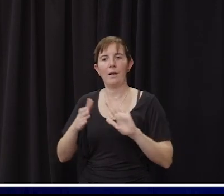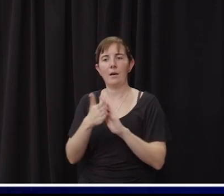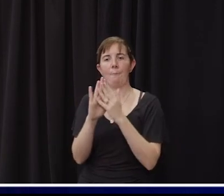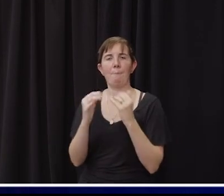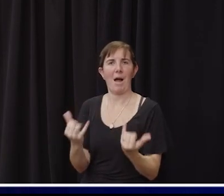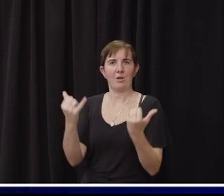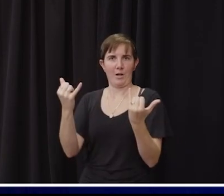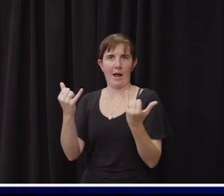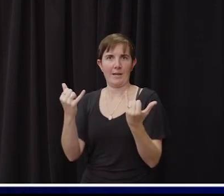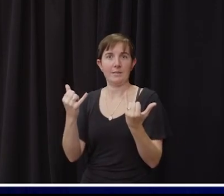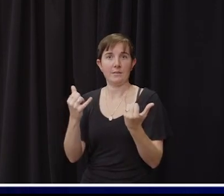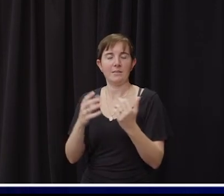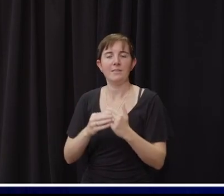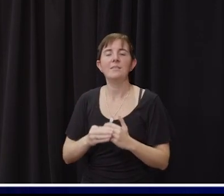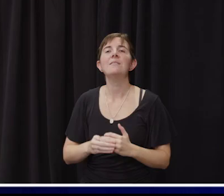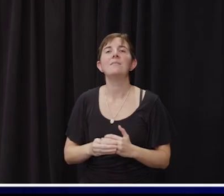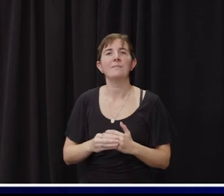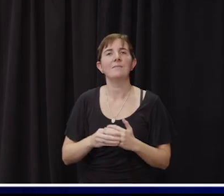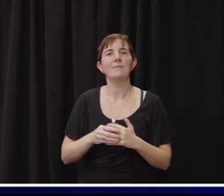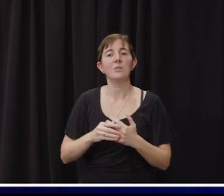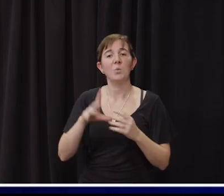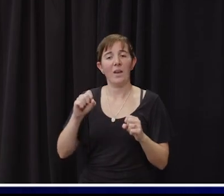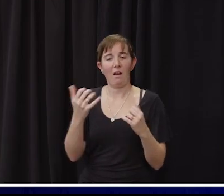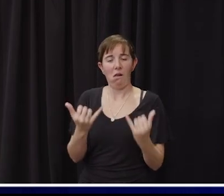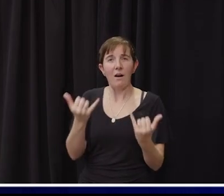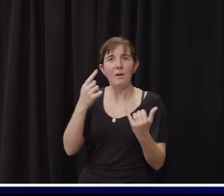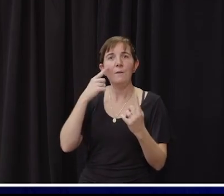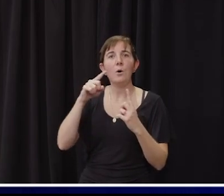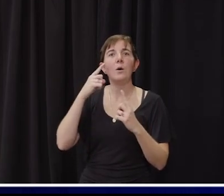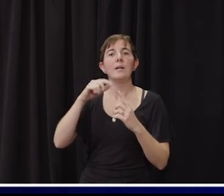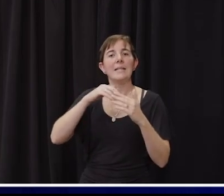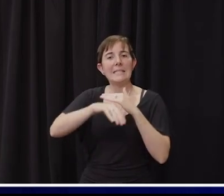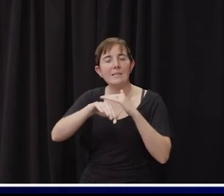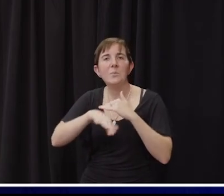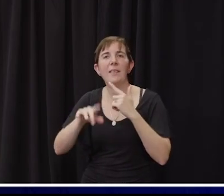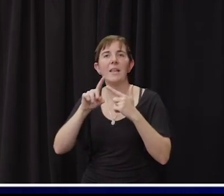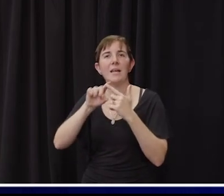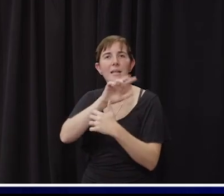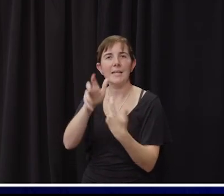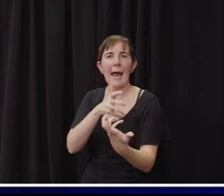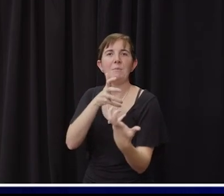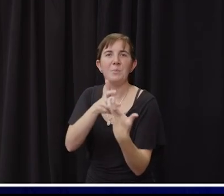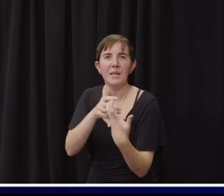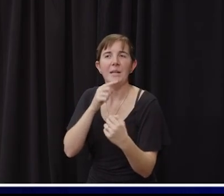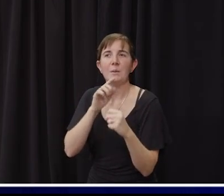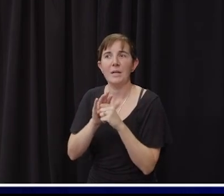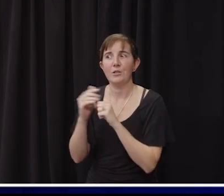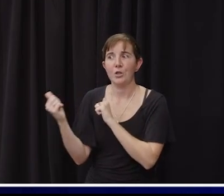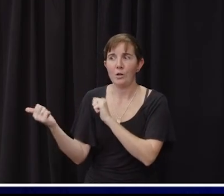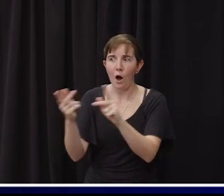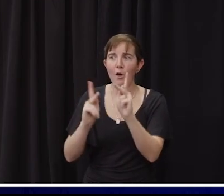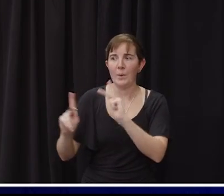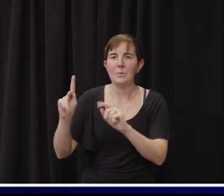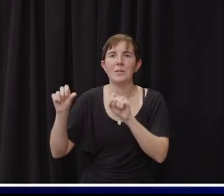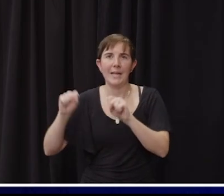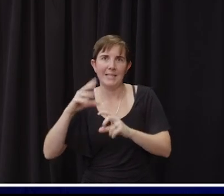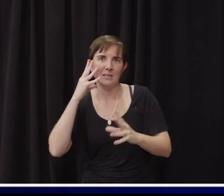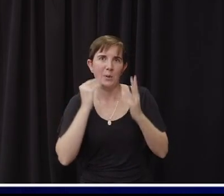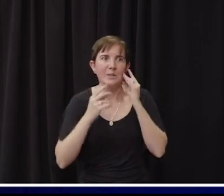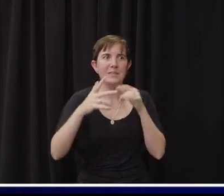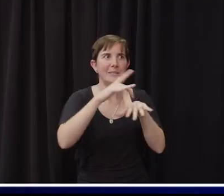modernize, especially when it comes to accessibility and adaptability, and making sure everyone can experience these